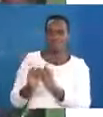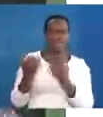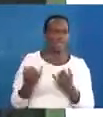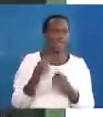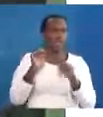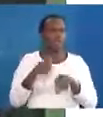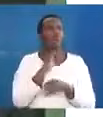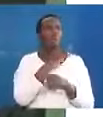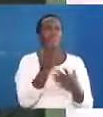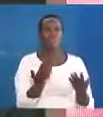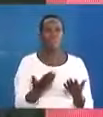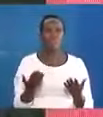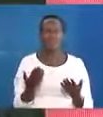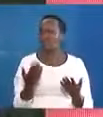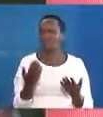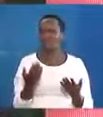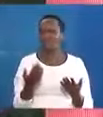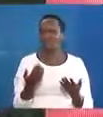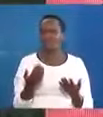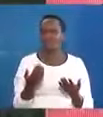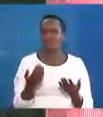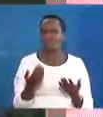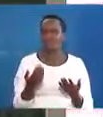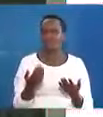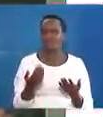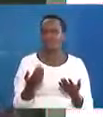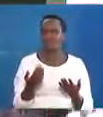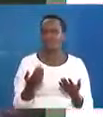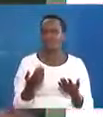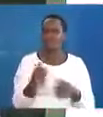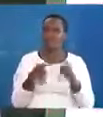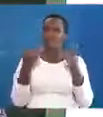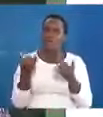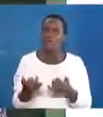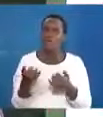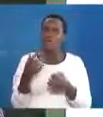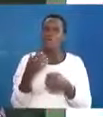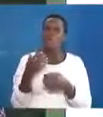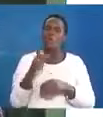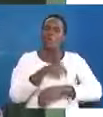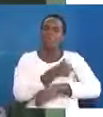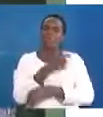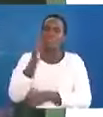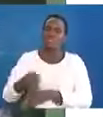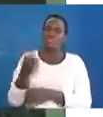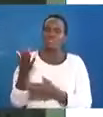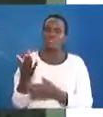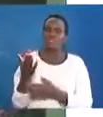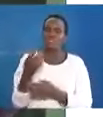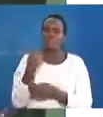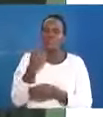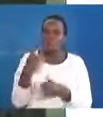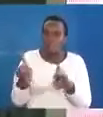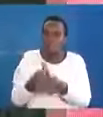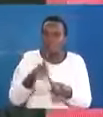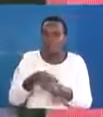ombudsman. But how about if the ombudsman is appointed by the Chief Justice, who also is the president